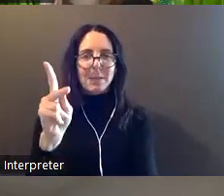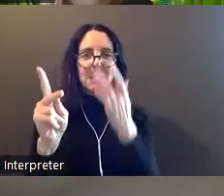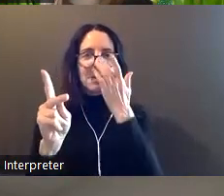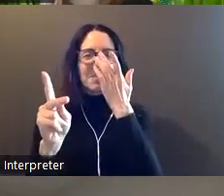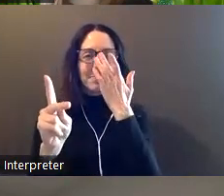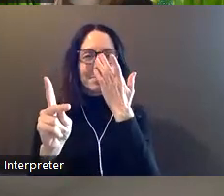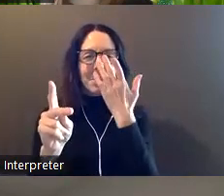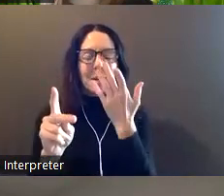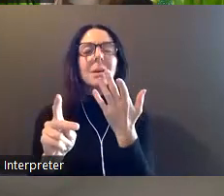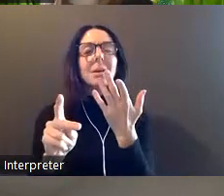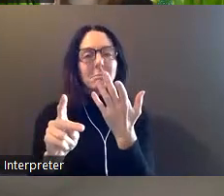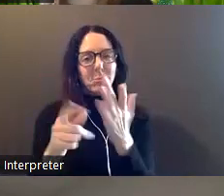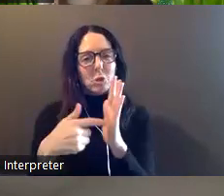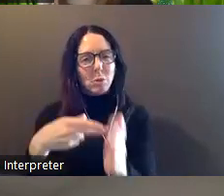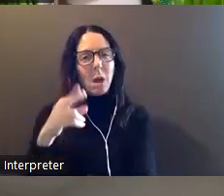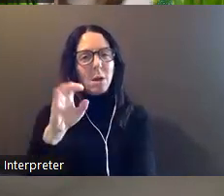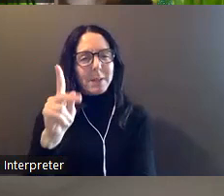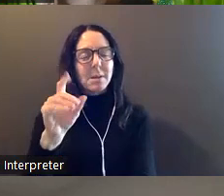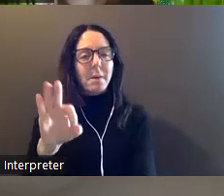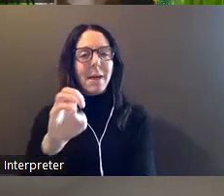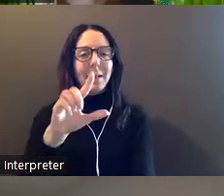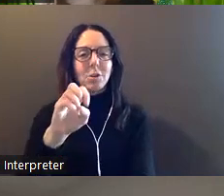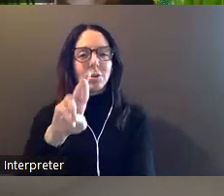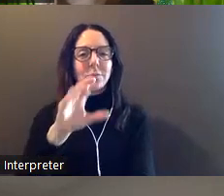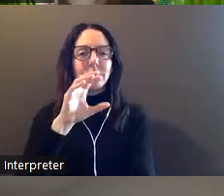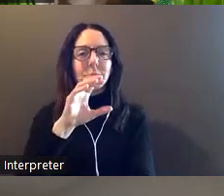indicate high risk of elder abuse.